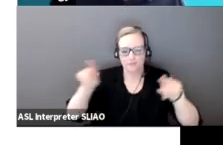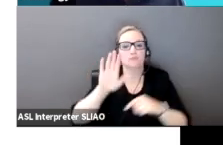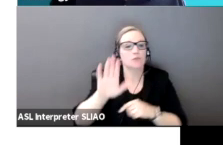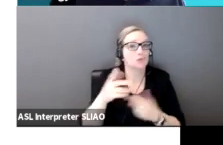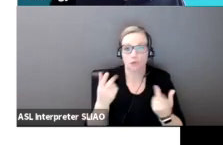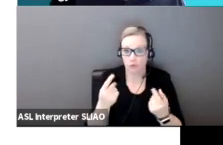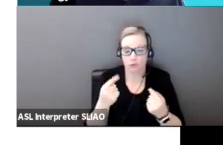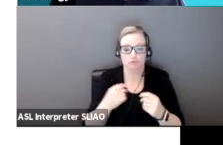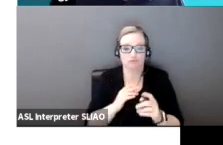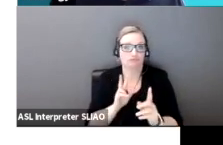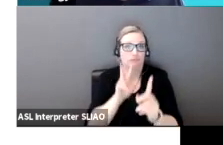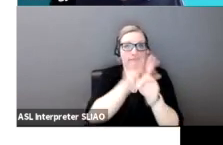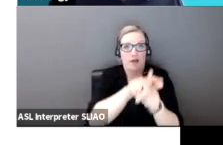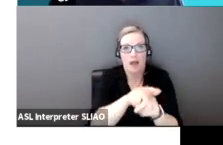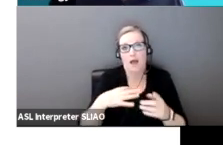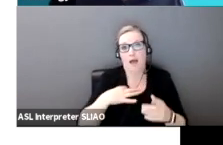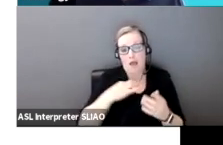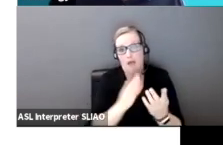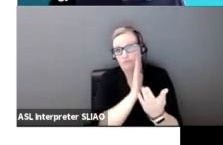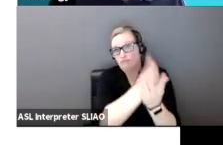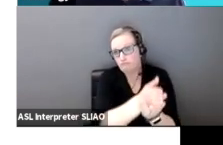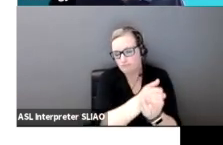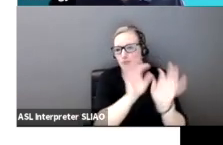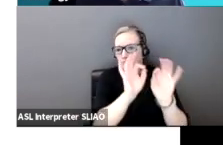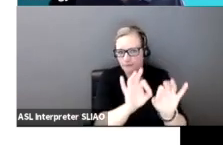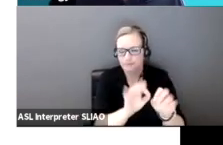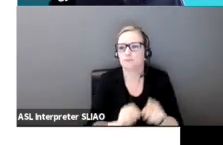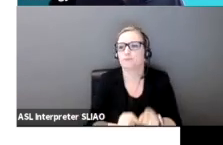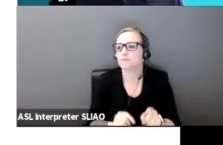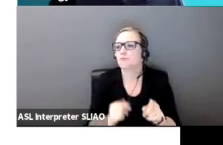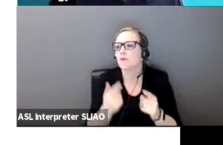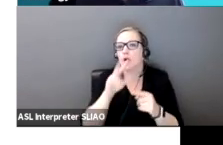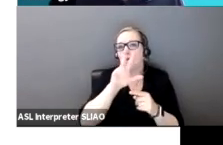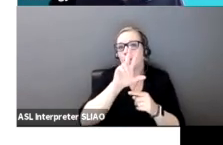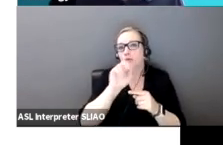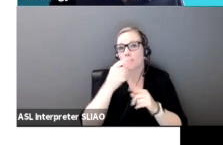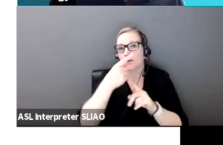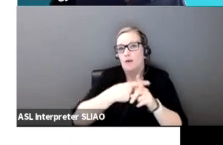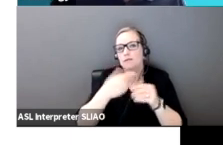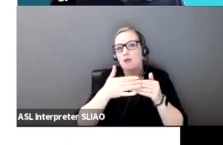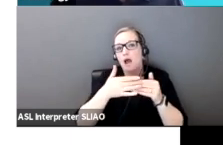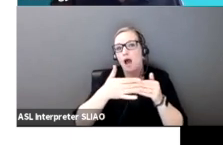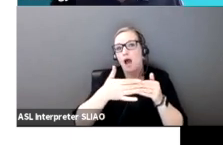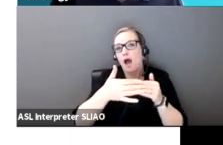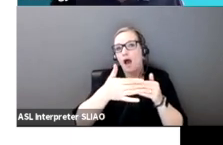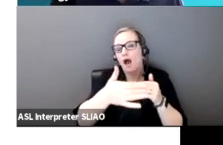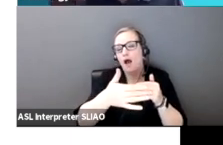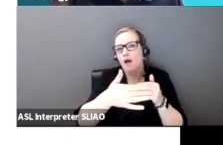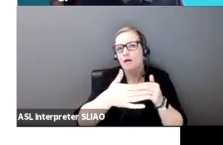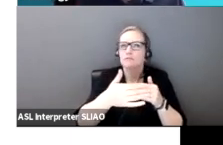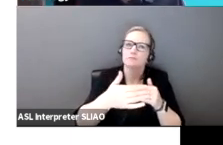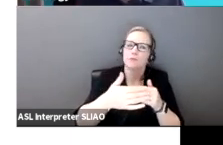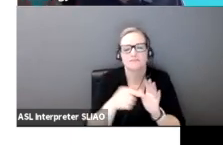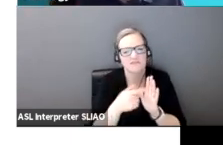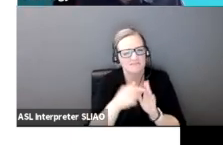application, and 30 months after your priority date, you get to decide, or 31 in some